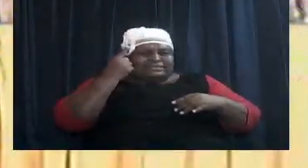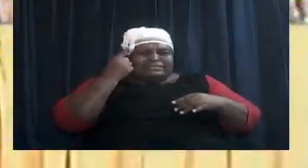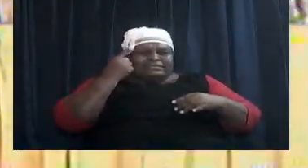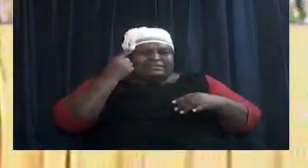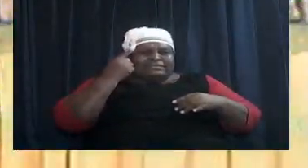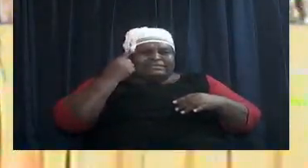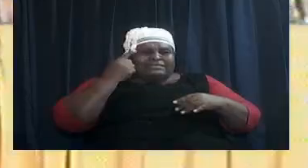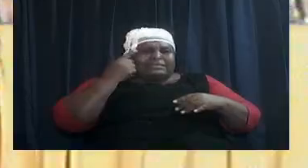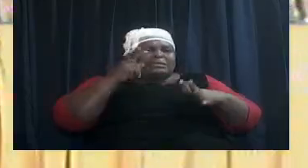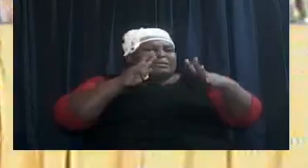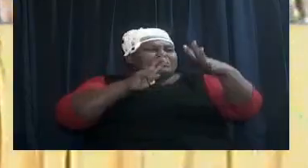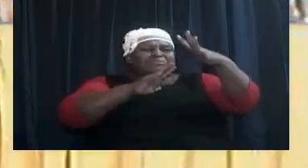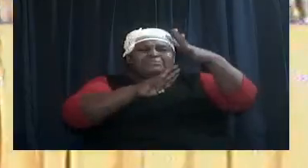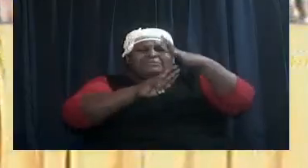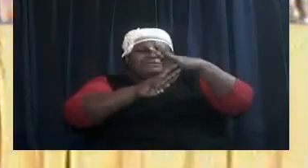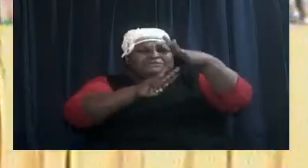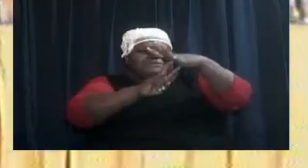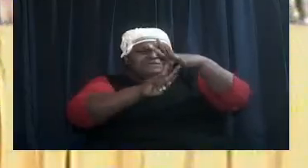though I'm a prophet,